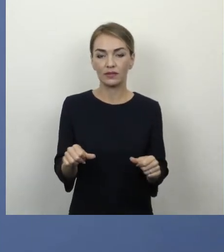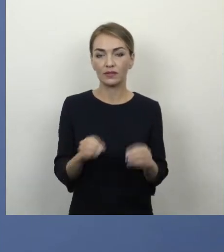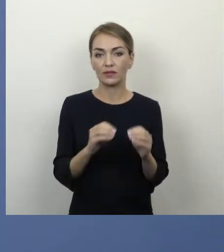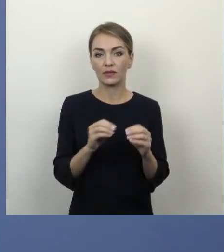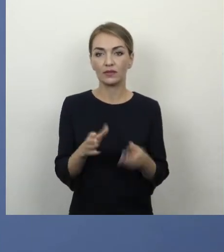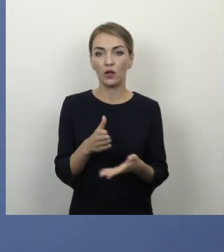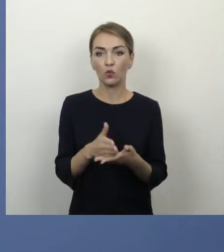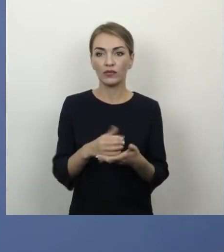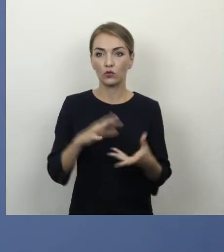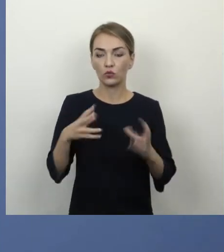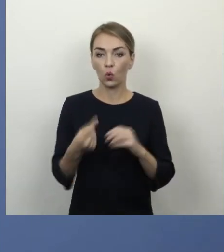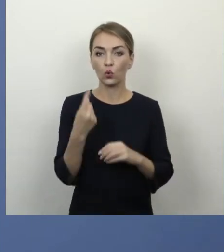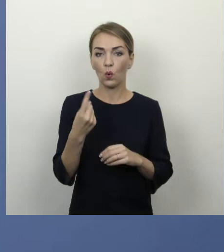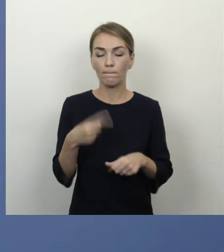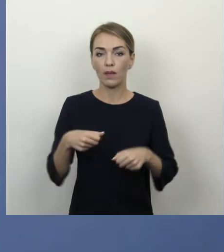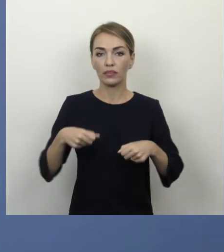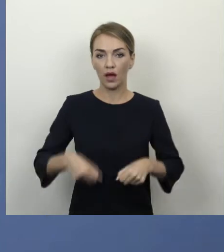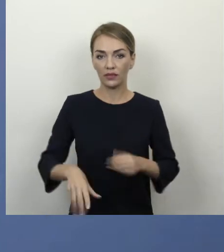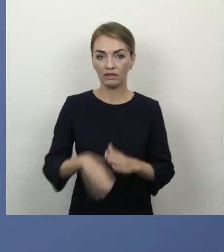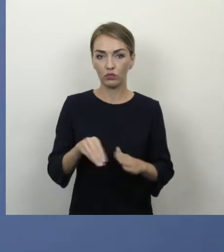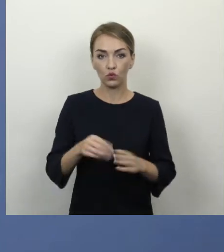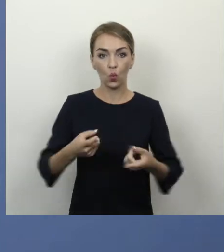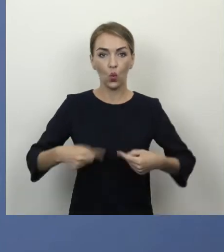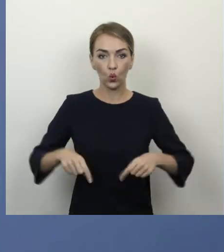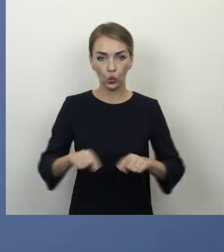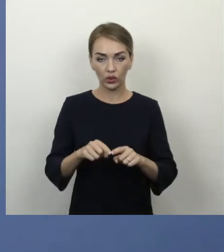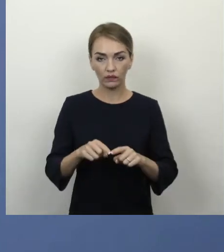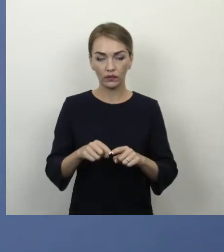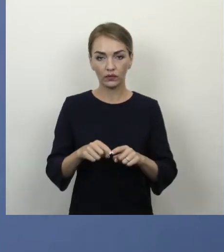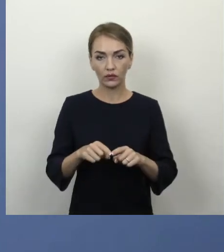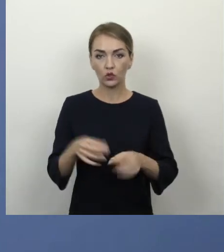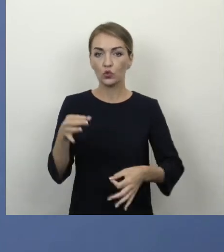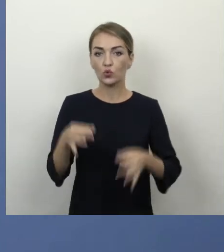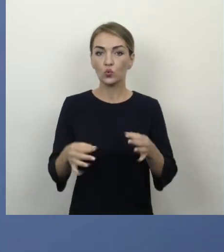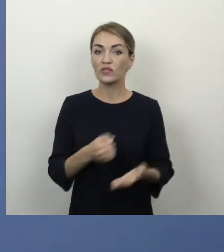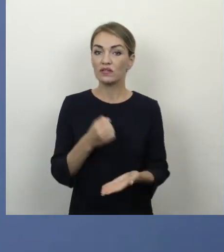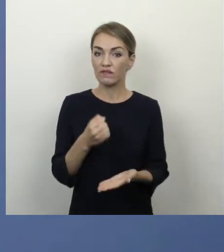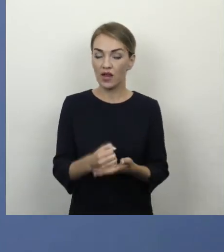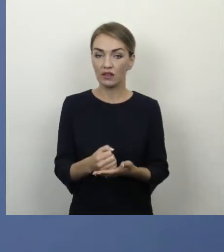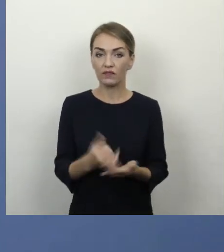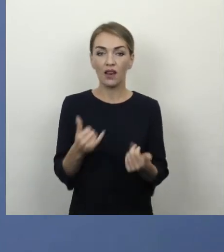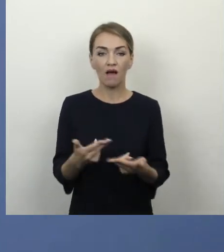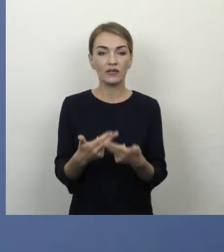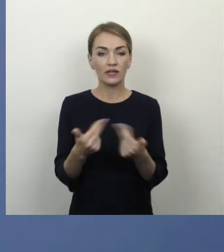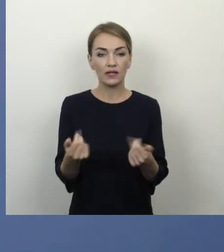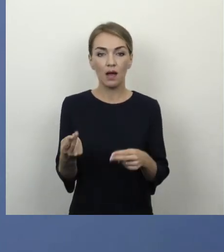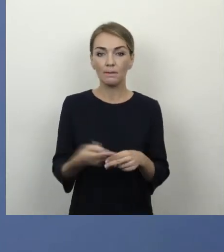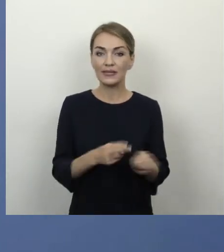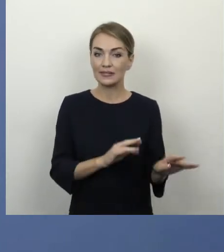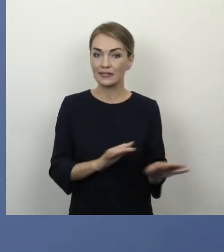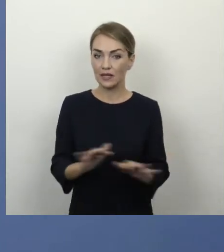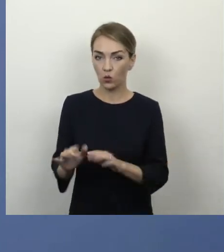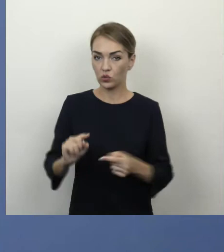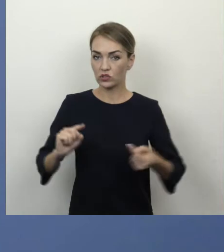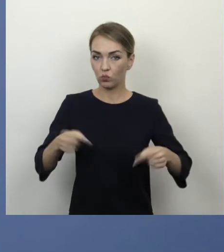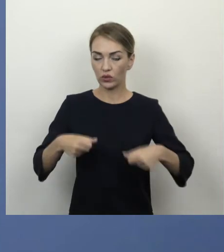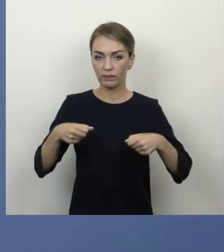when there were complaints against the Central Electoral Commission, the